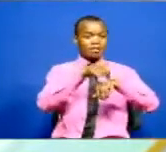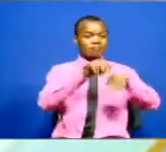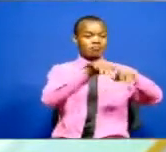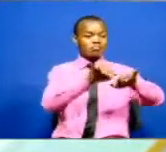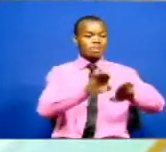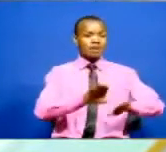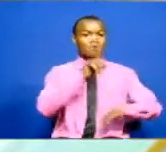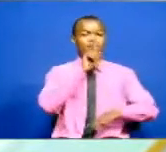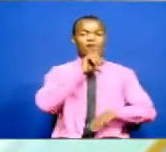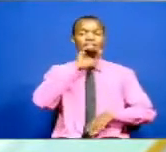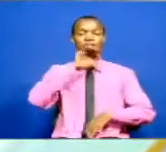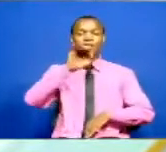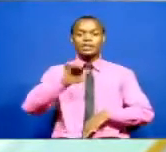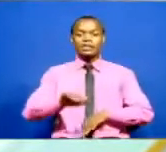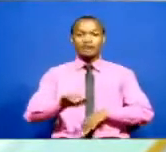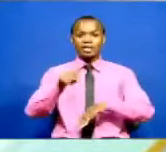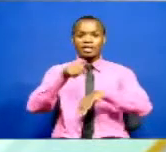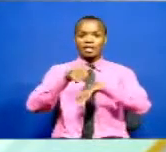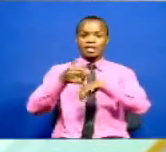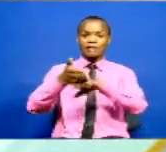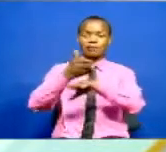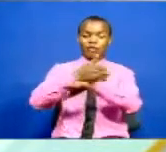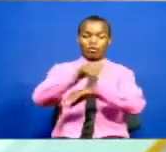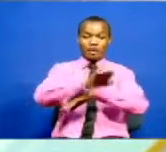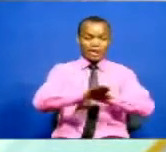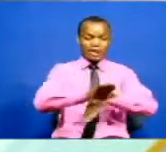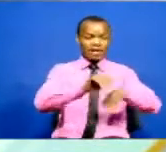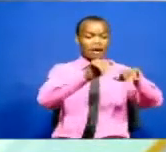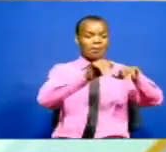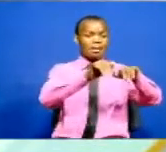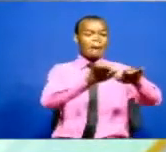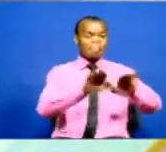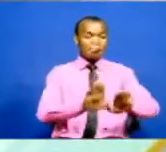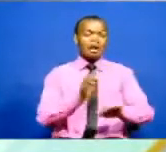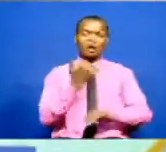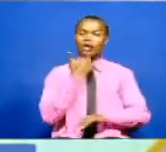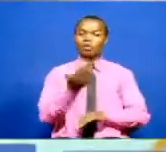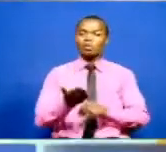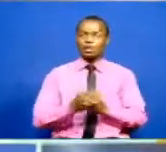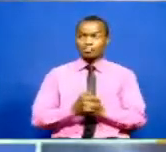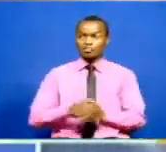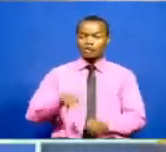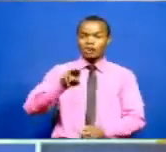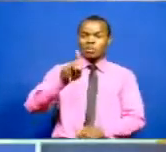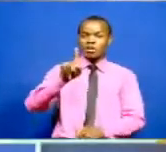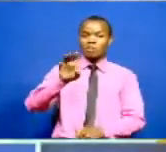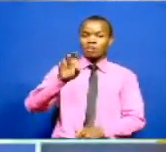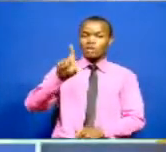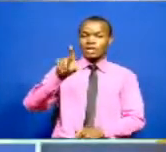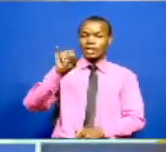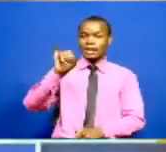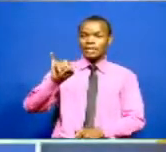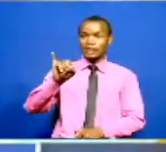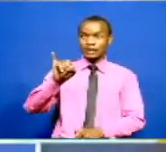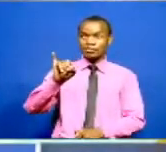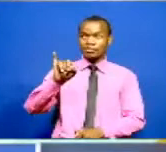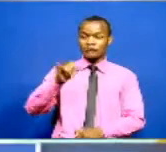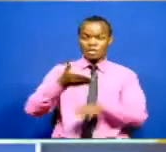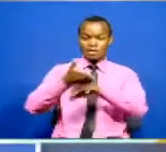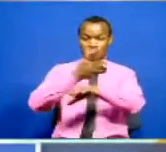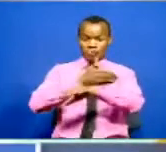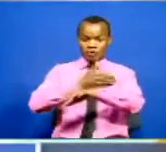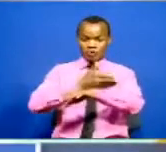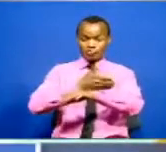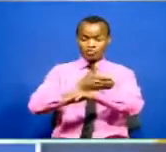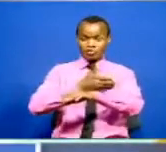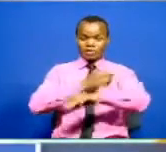controversy surrounding the proposed burial site. The deceased Kelly Nelima, who until her death was the chief officer in